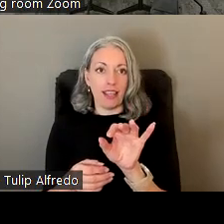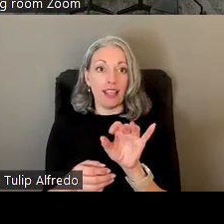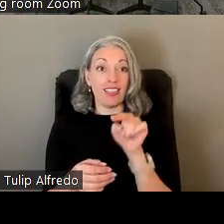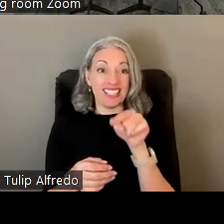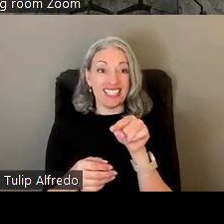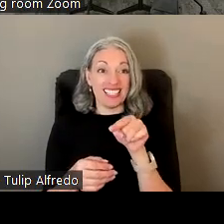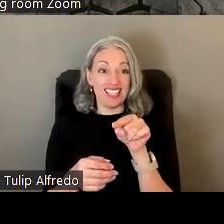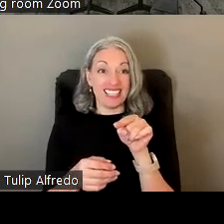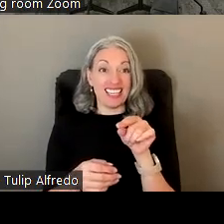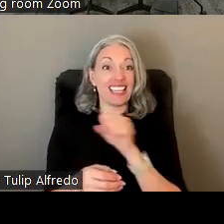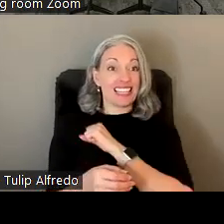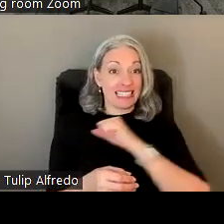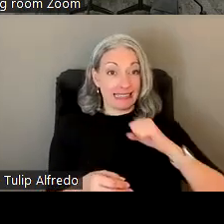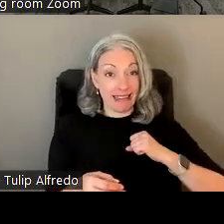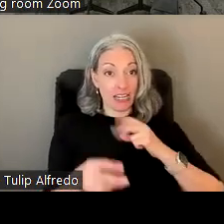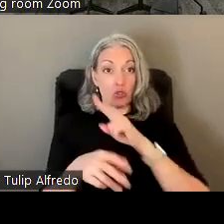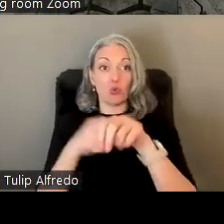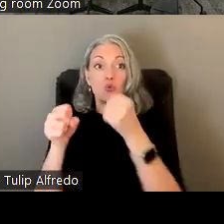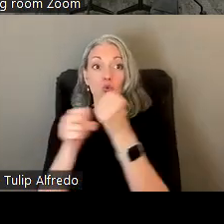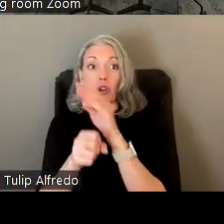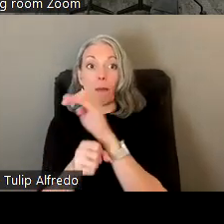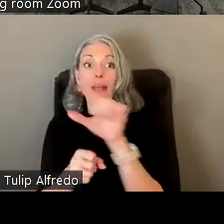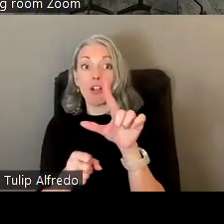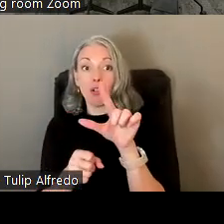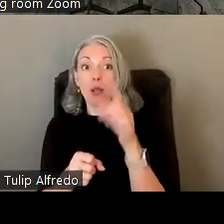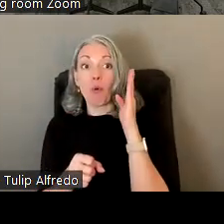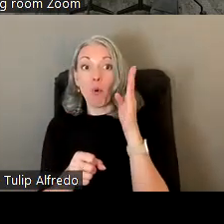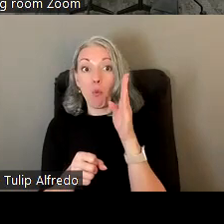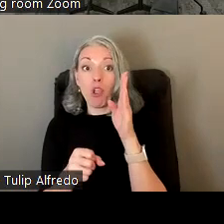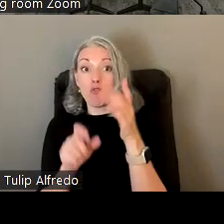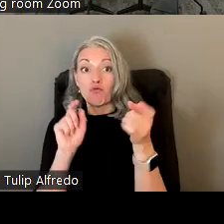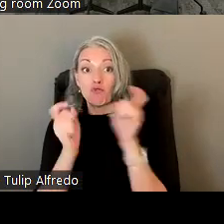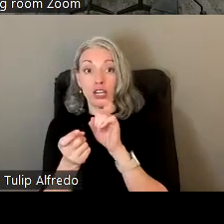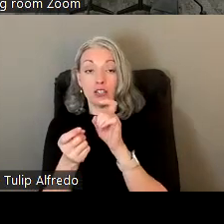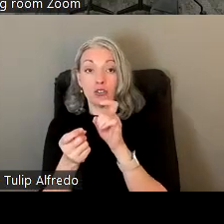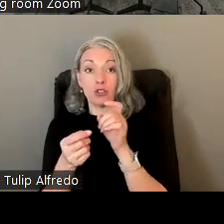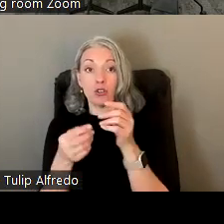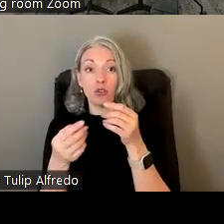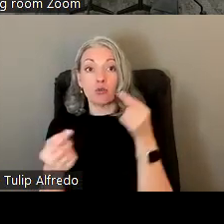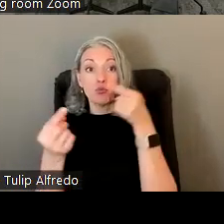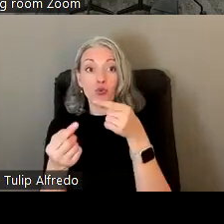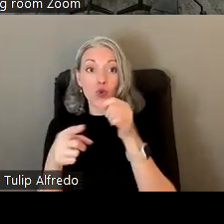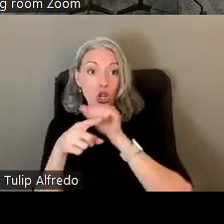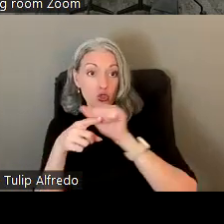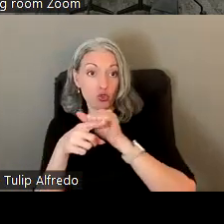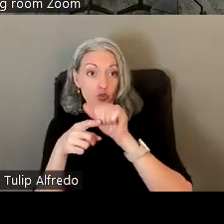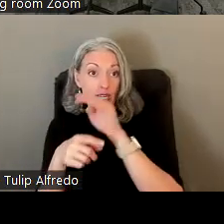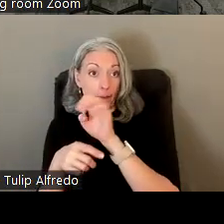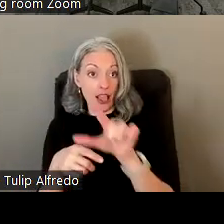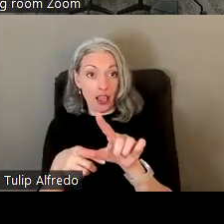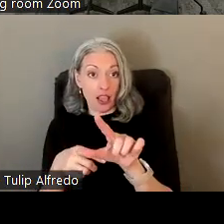It's a 2-year bill, but we're actually going to turn that into a physician training bill. And so